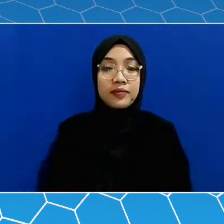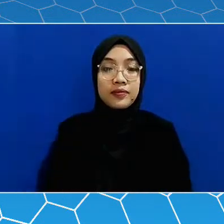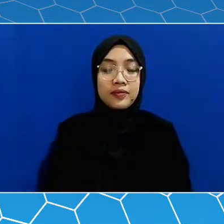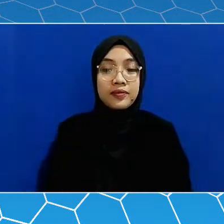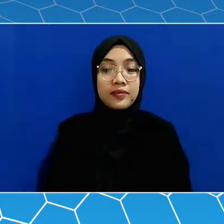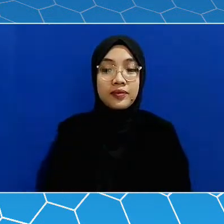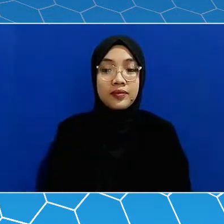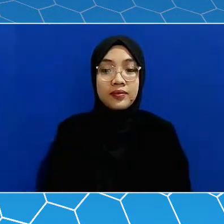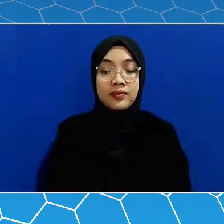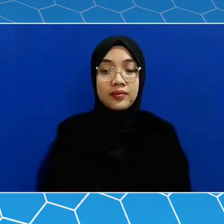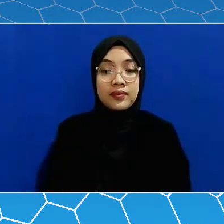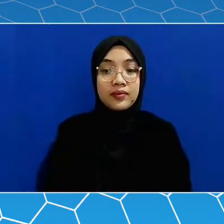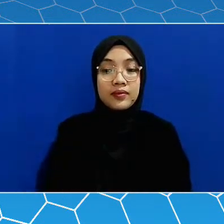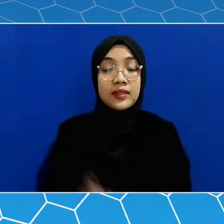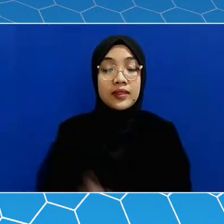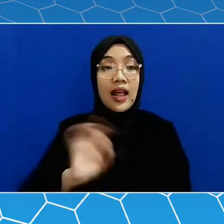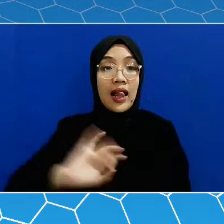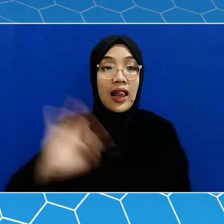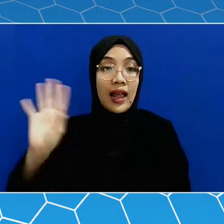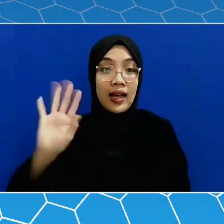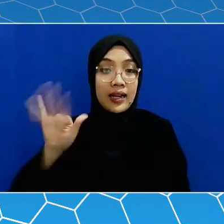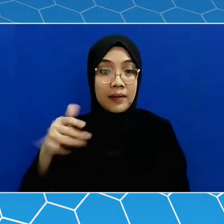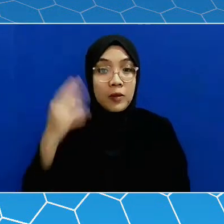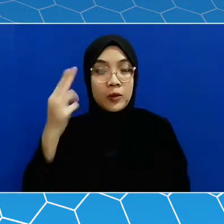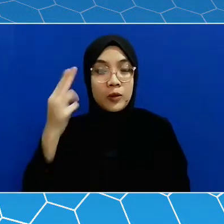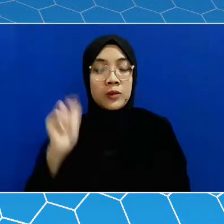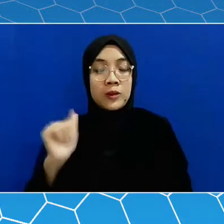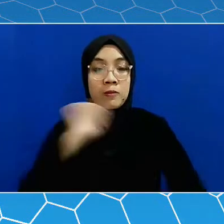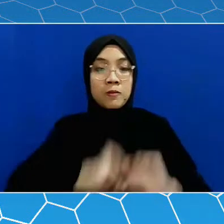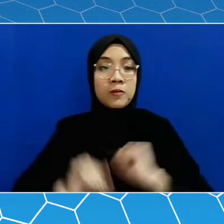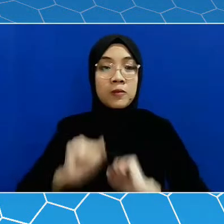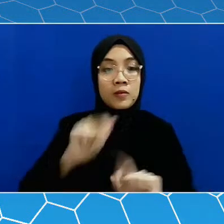for the detection such as stroke, slide,